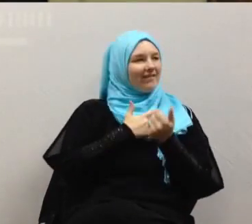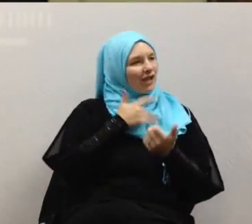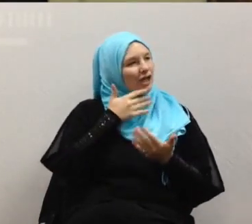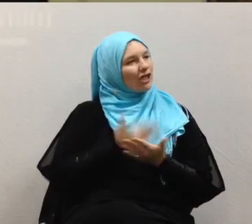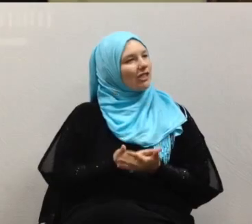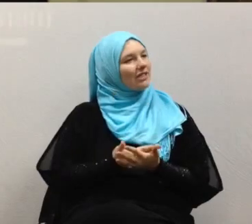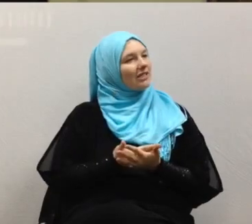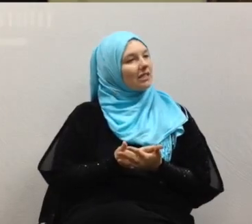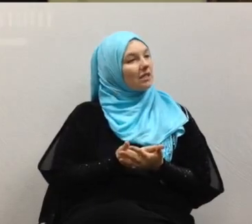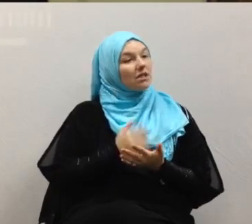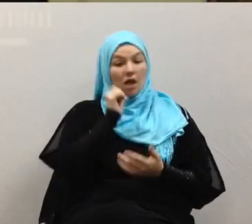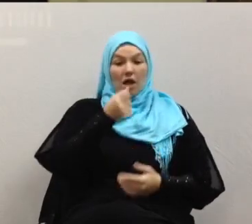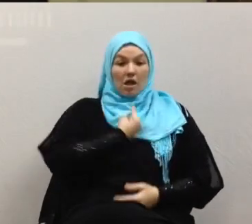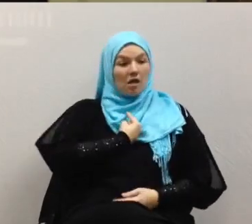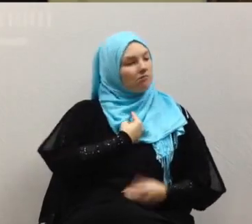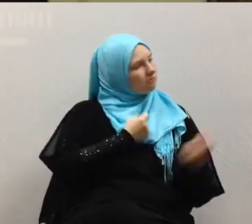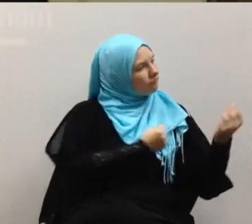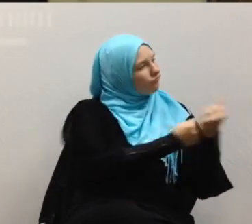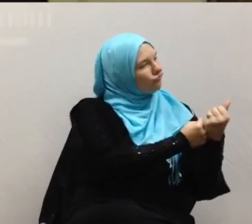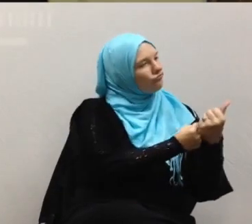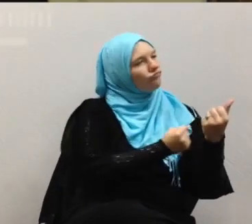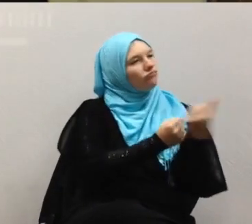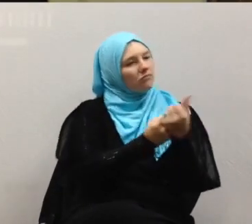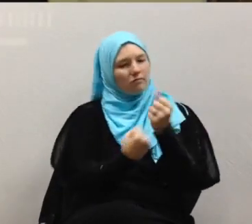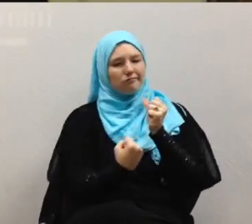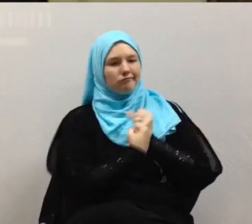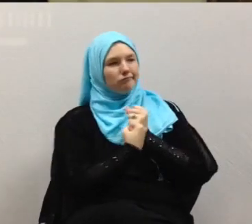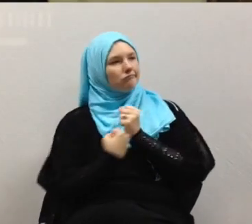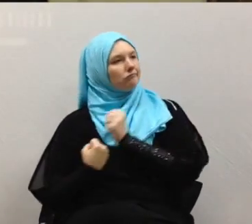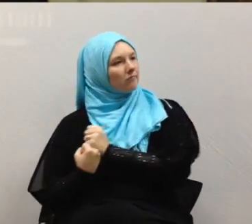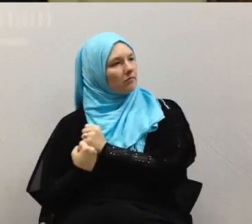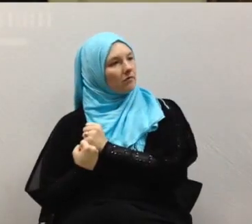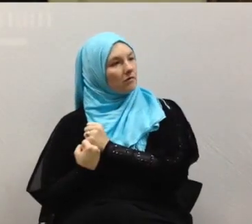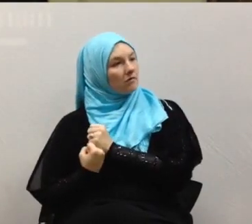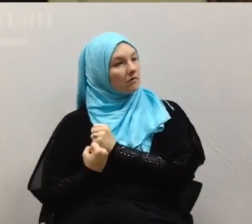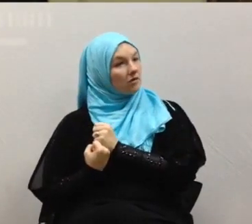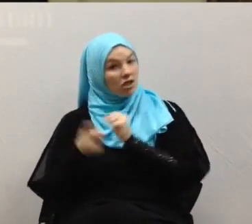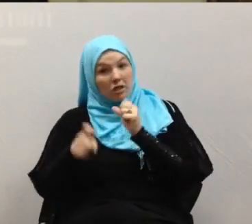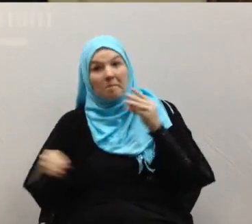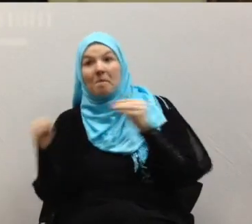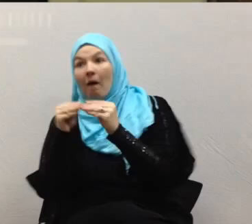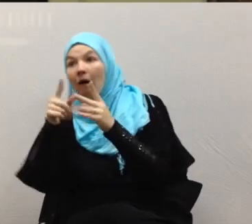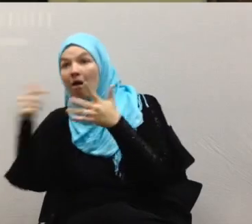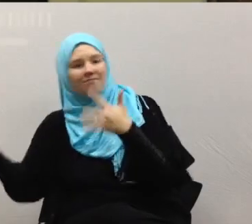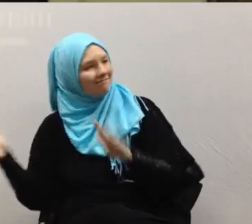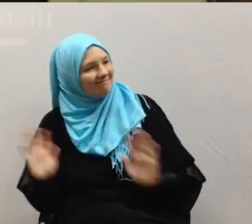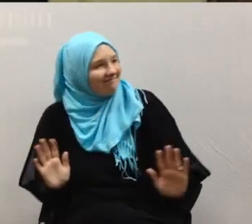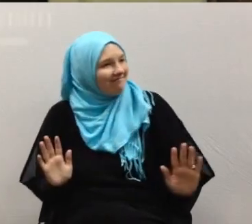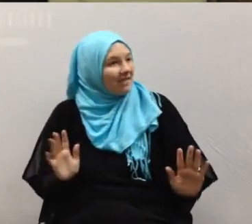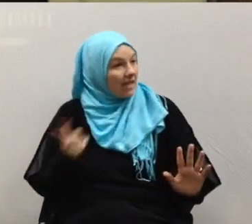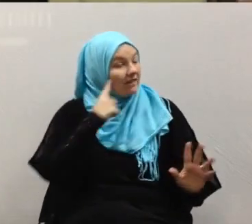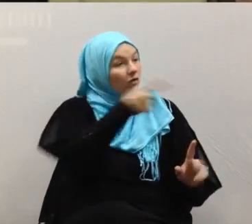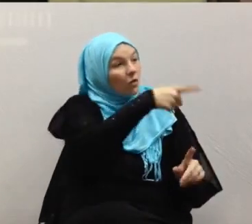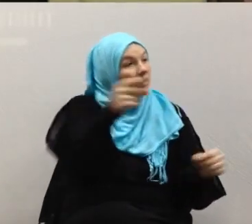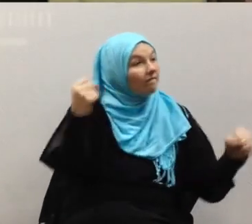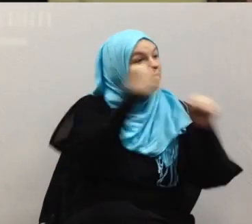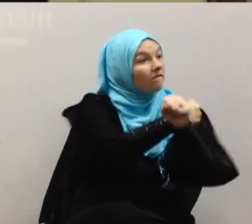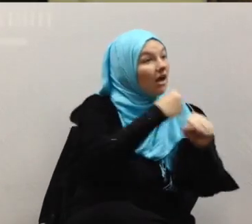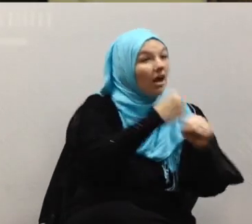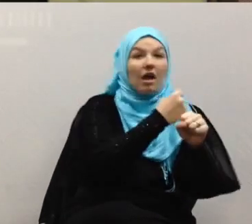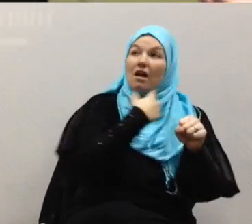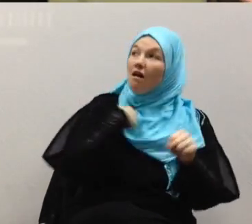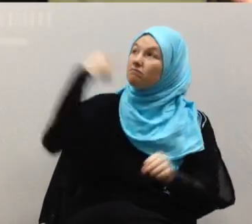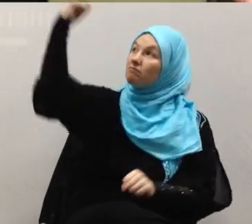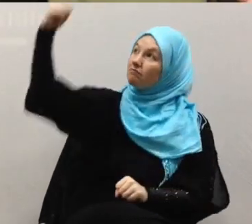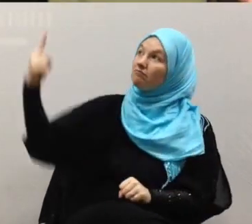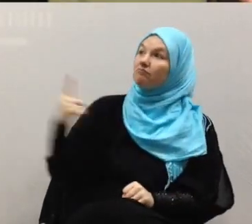those around you. So what else does anybody need? If you are in a fight and you have Allah on your side,